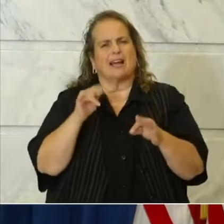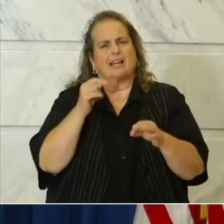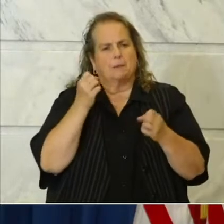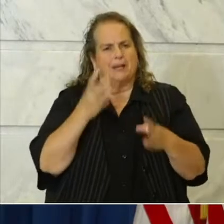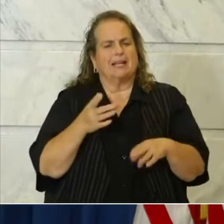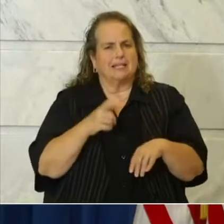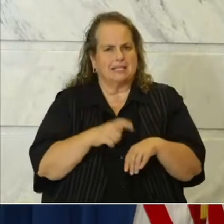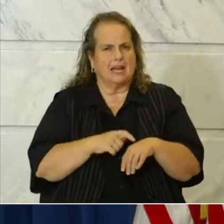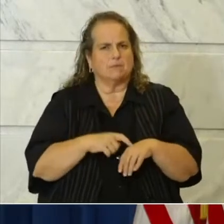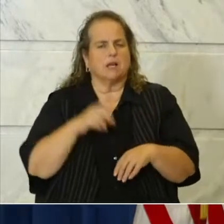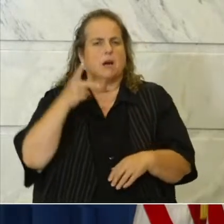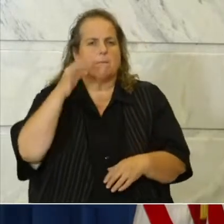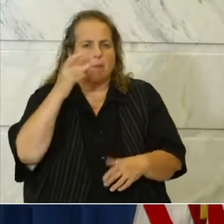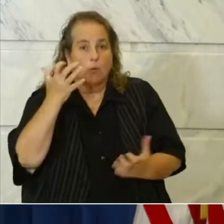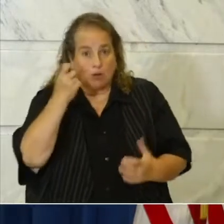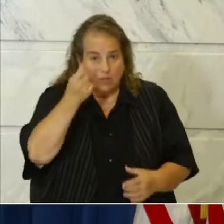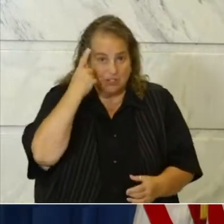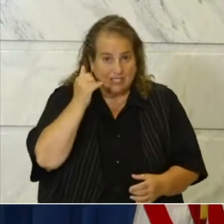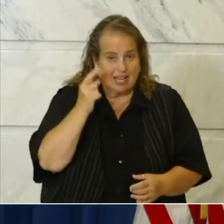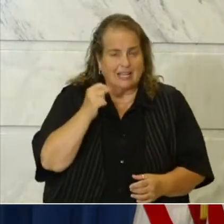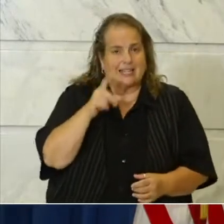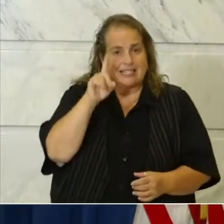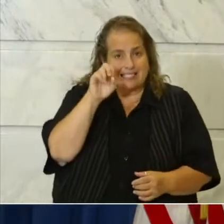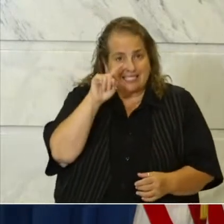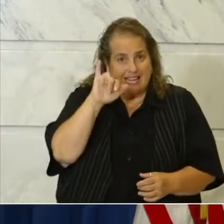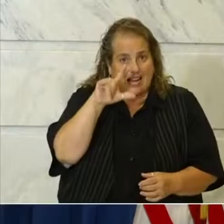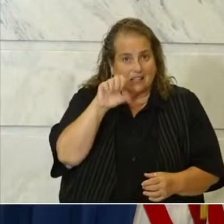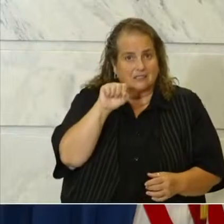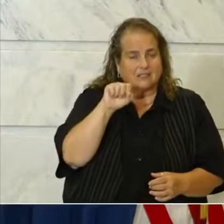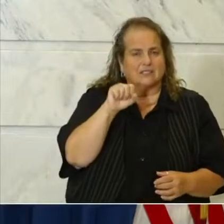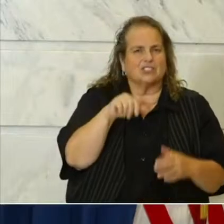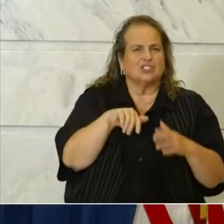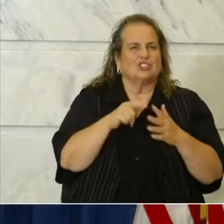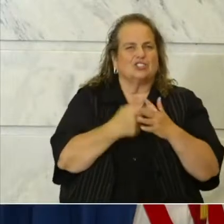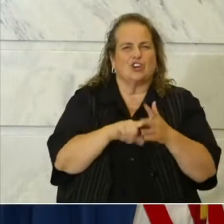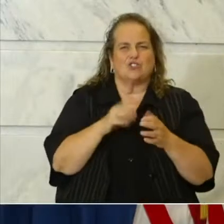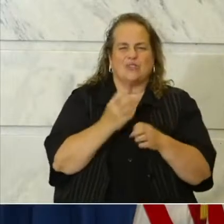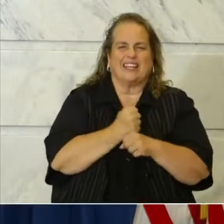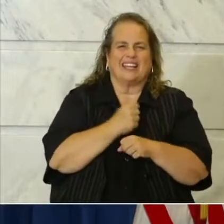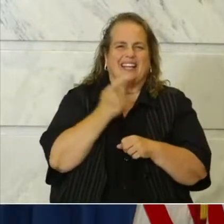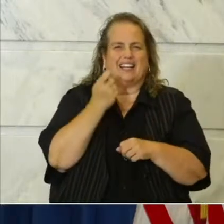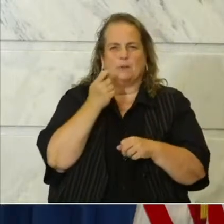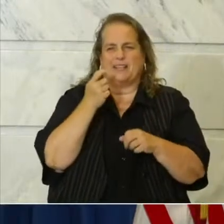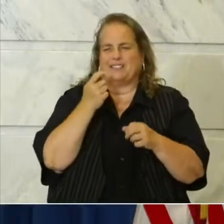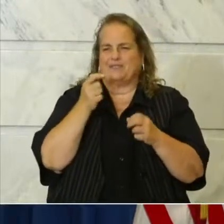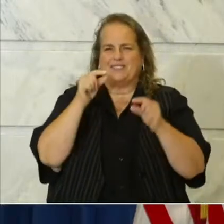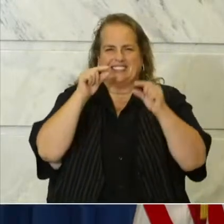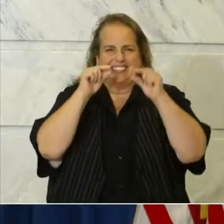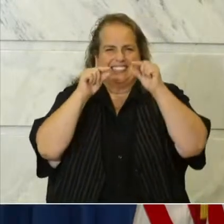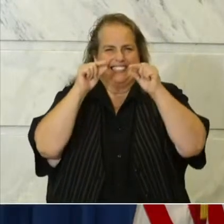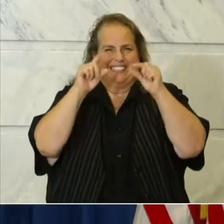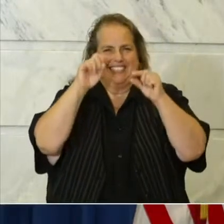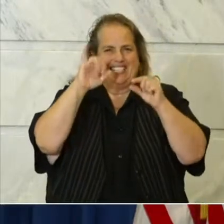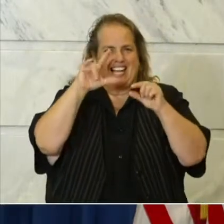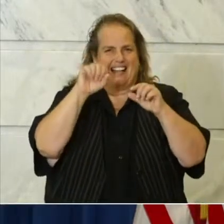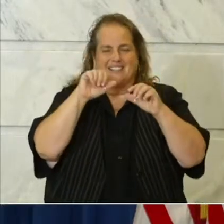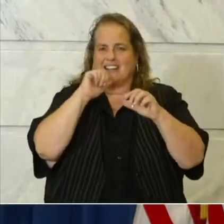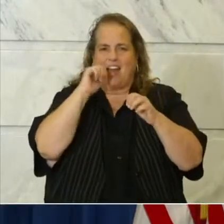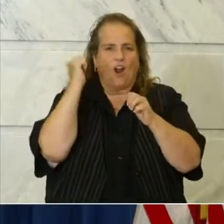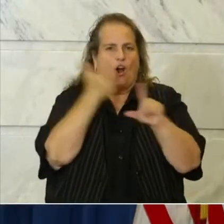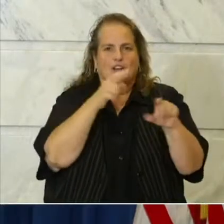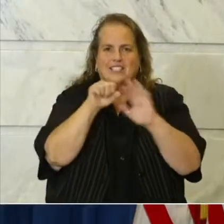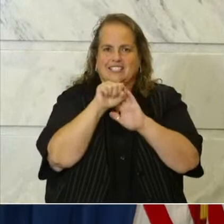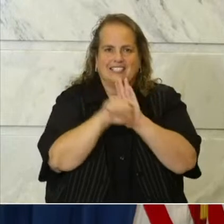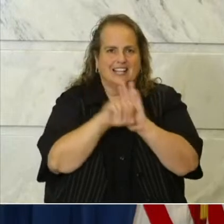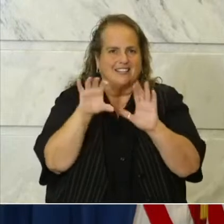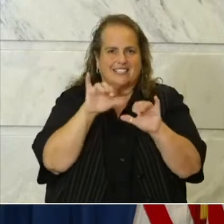the public wants to understand, I think, but some of the details for this start to get tedious at a point. And not every state does it the same way, though where